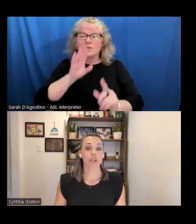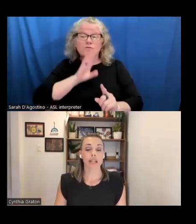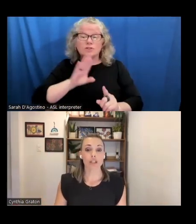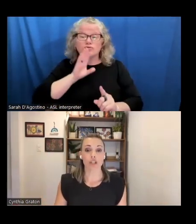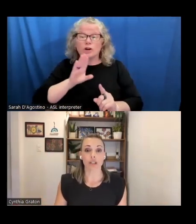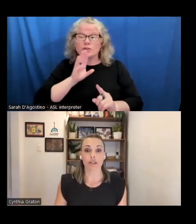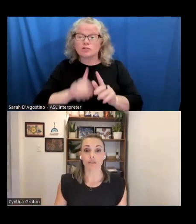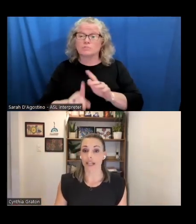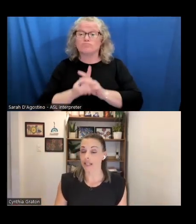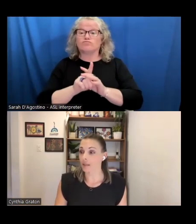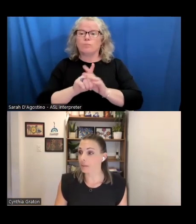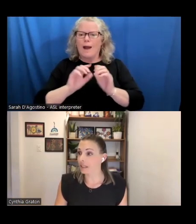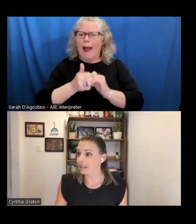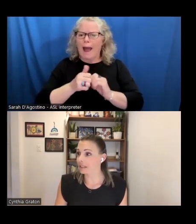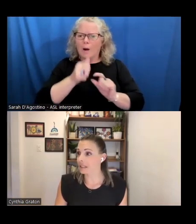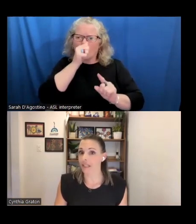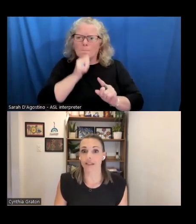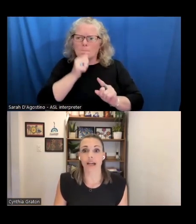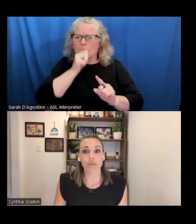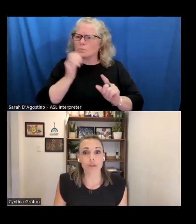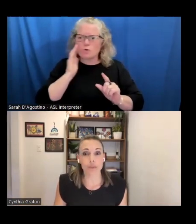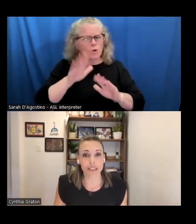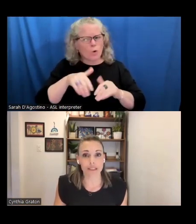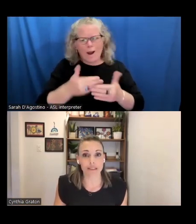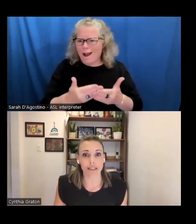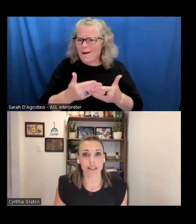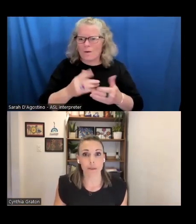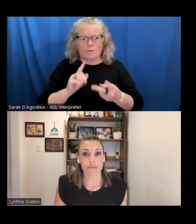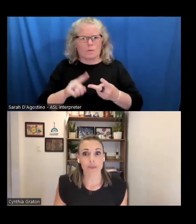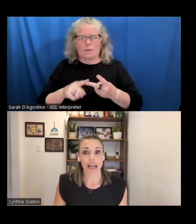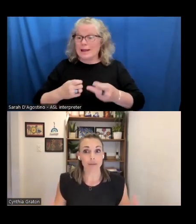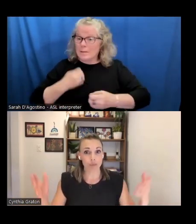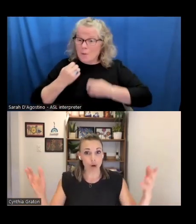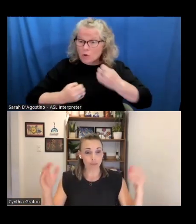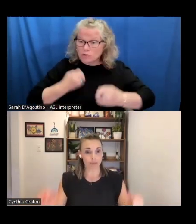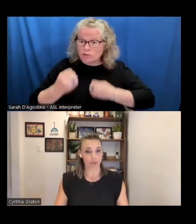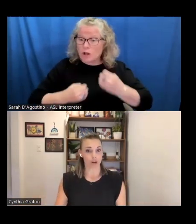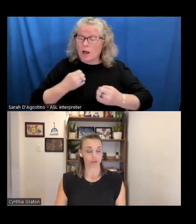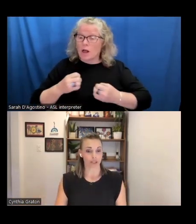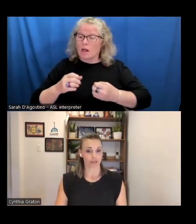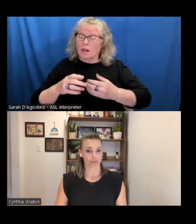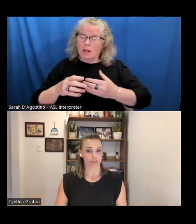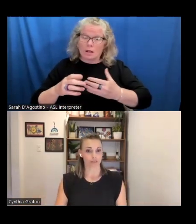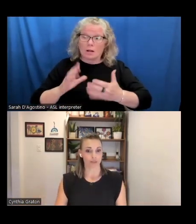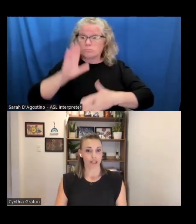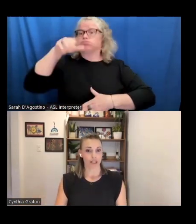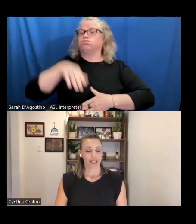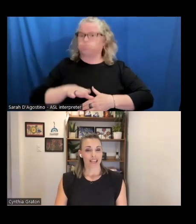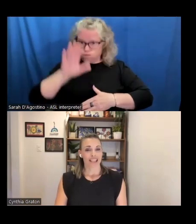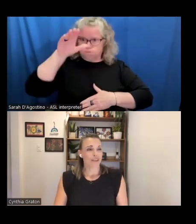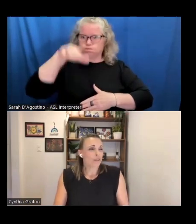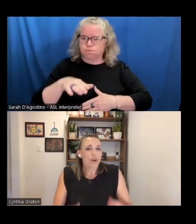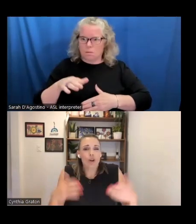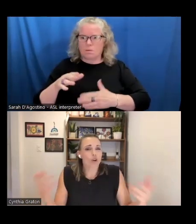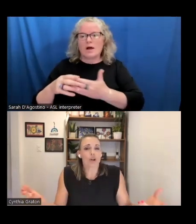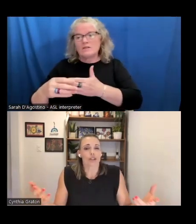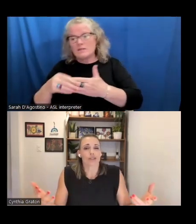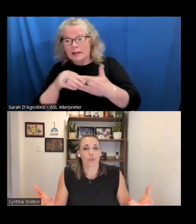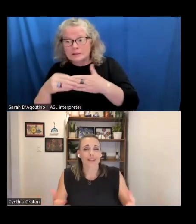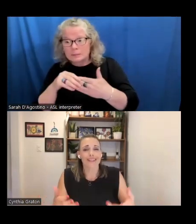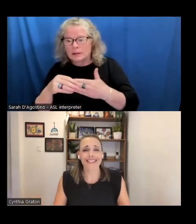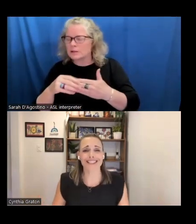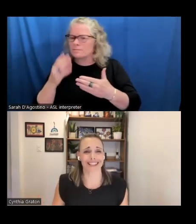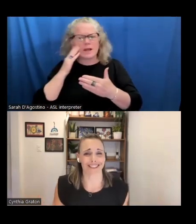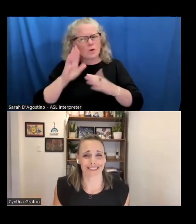emotion regulation, flexibility, adaptability, and problem solving. If you're